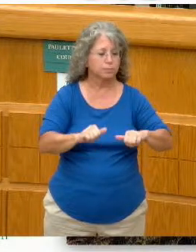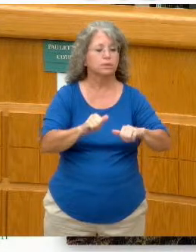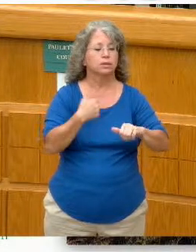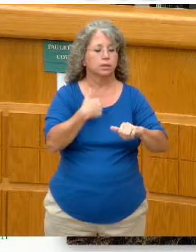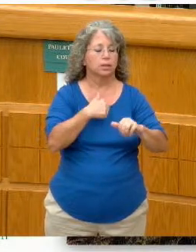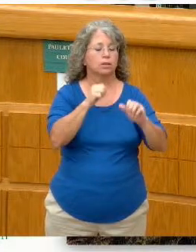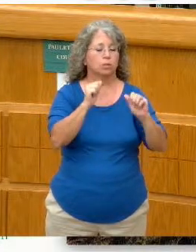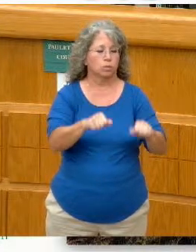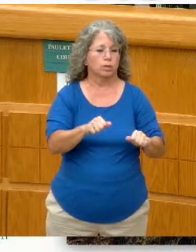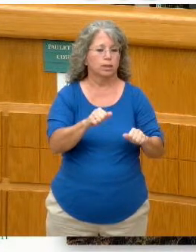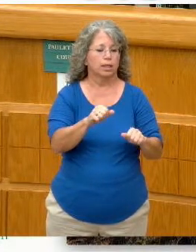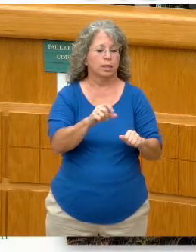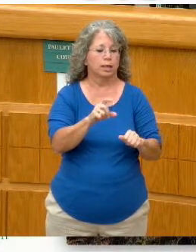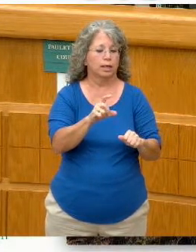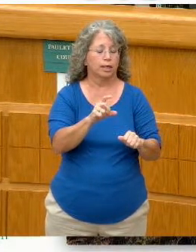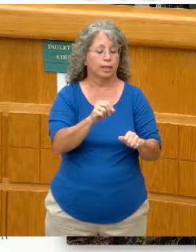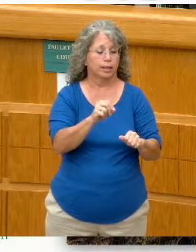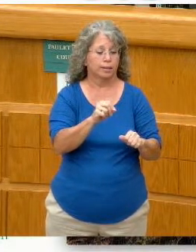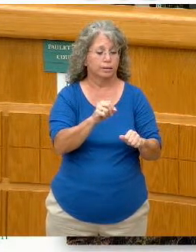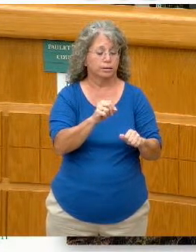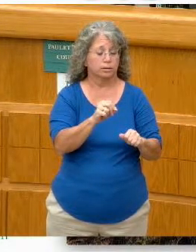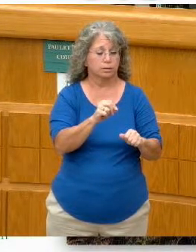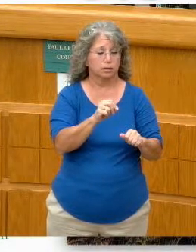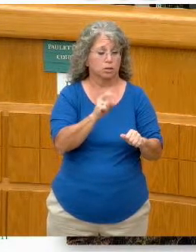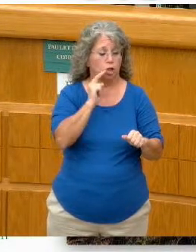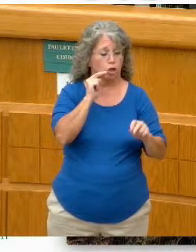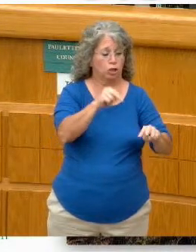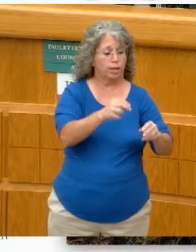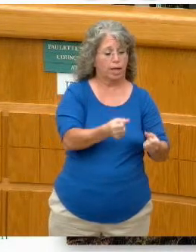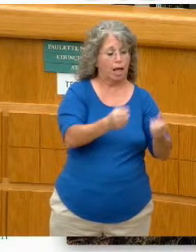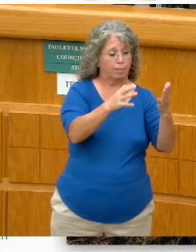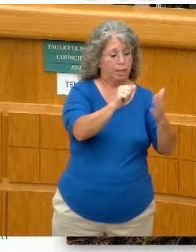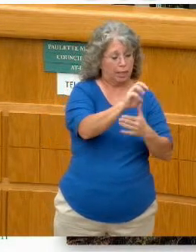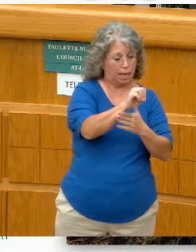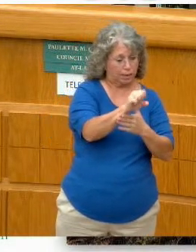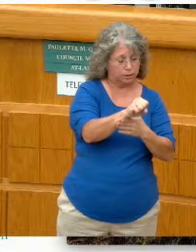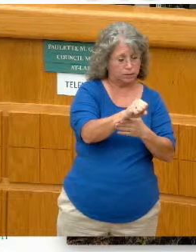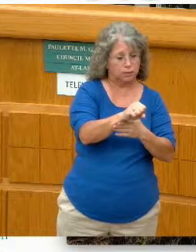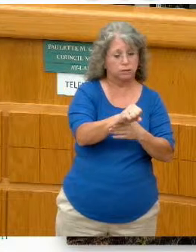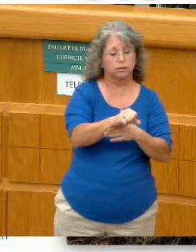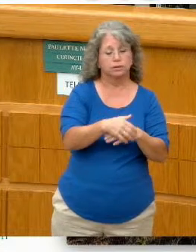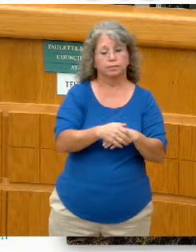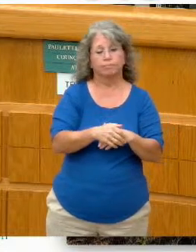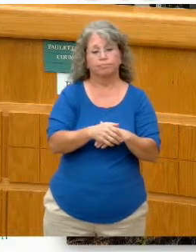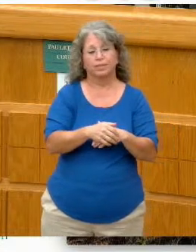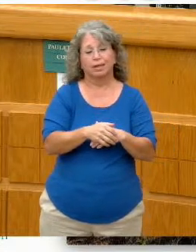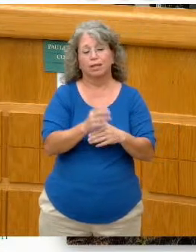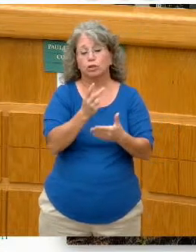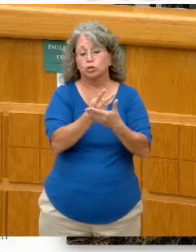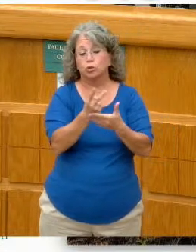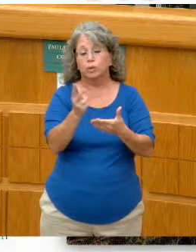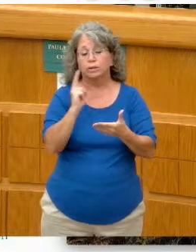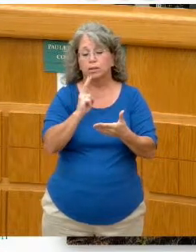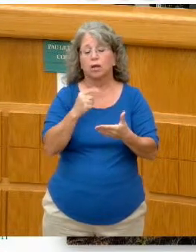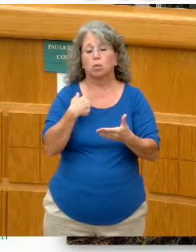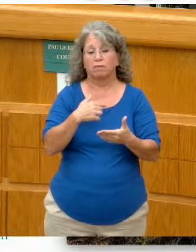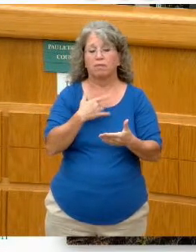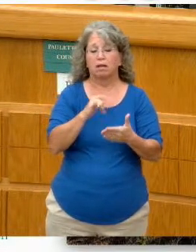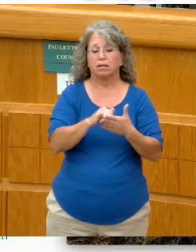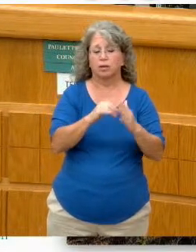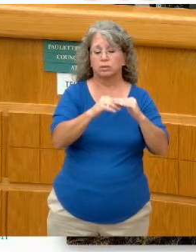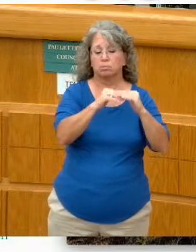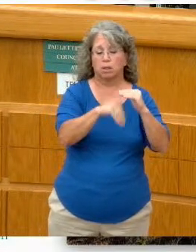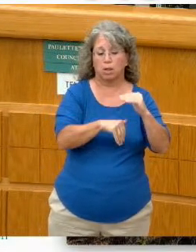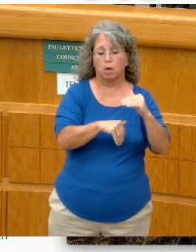the cases and say that at least 2 weeks ago, it looks like the transmission rate was below 1. But the fact that